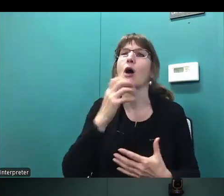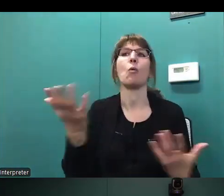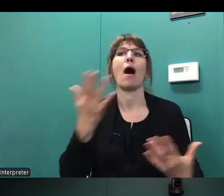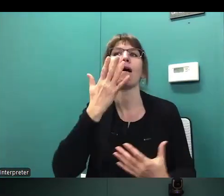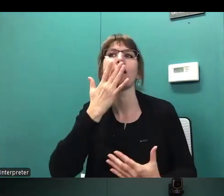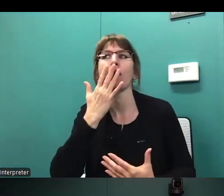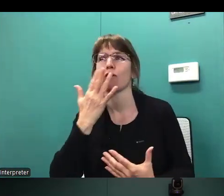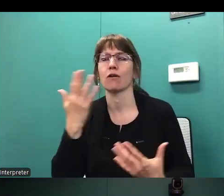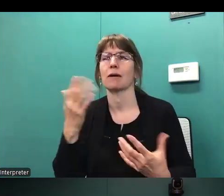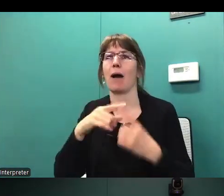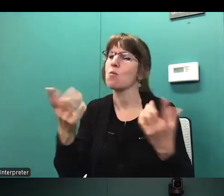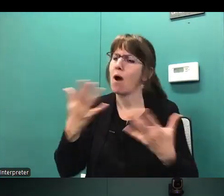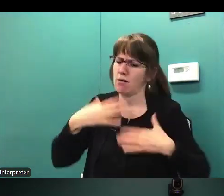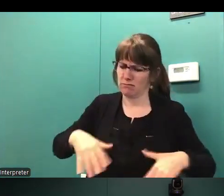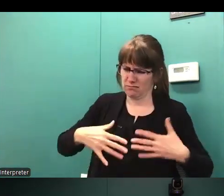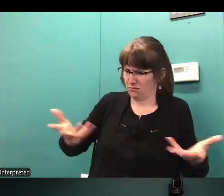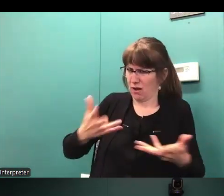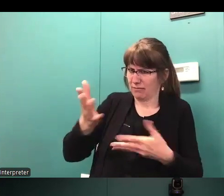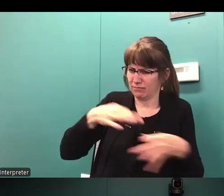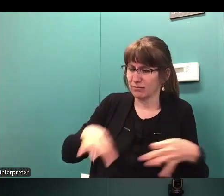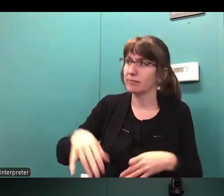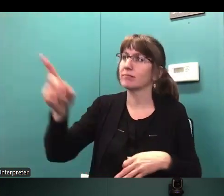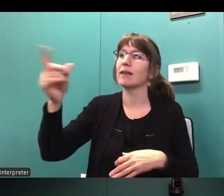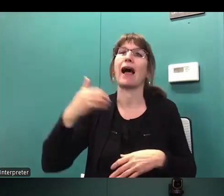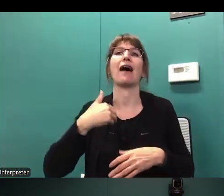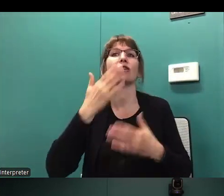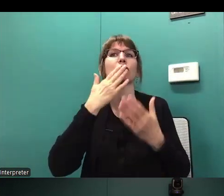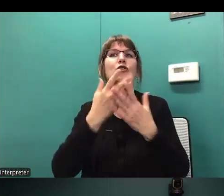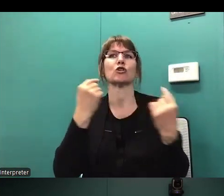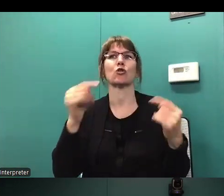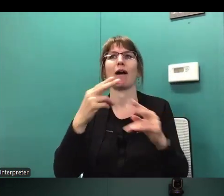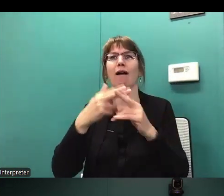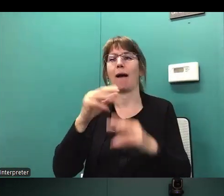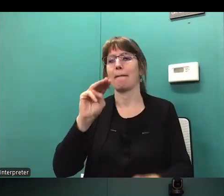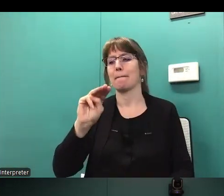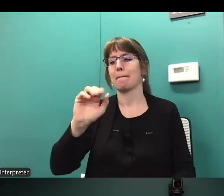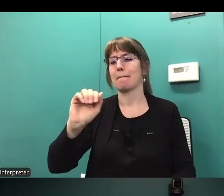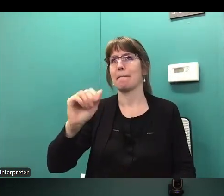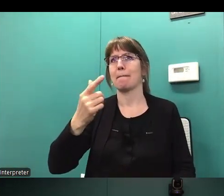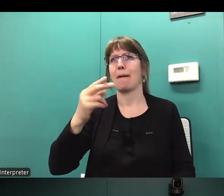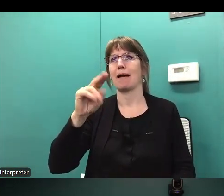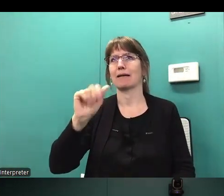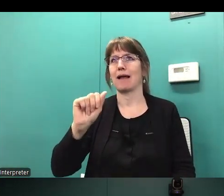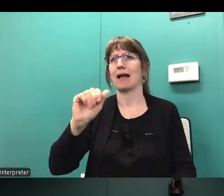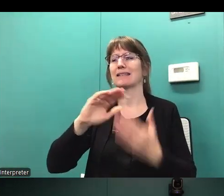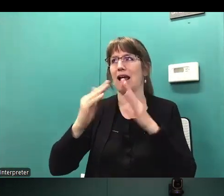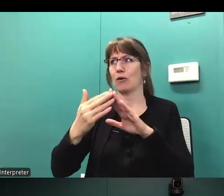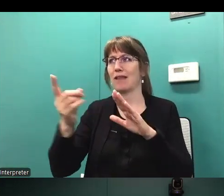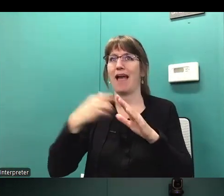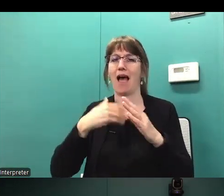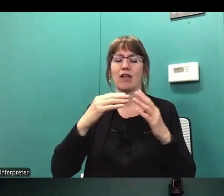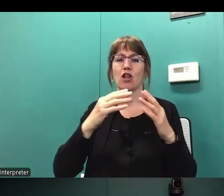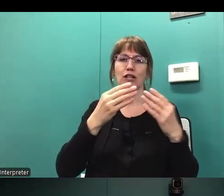shirt? Yes. I've got a great toy, it's called Magnet Town, some of you may have seen those, where it's got the little shops and